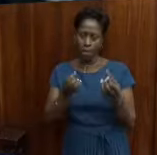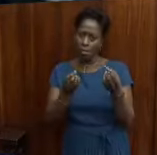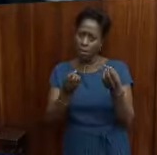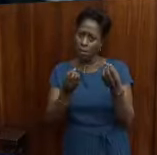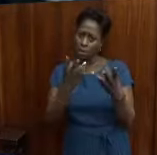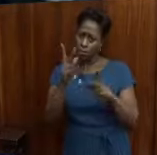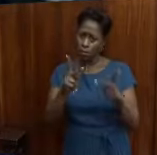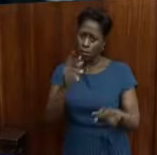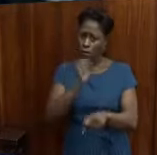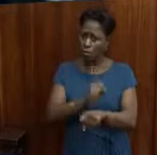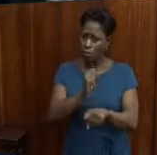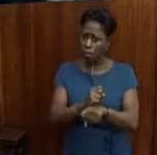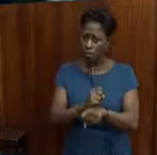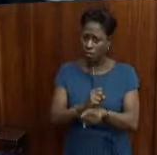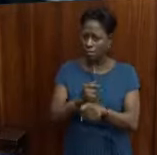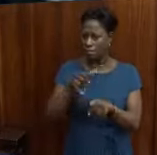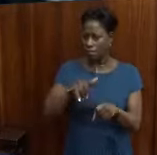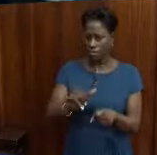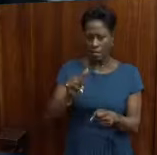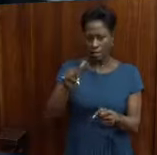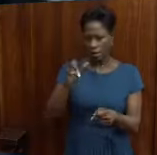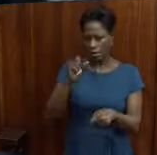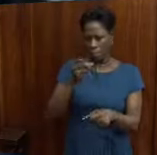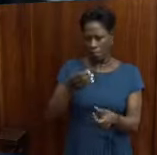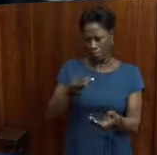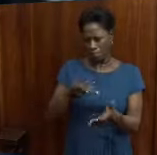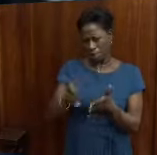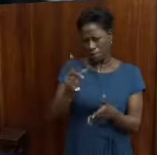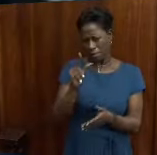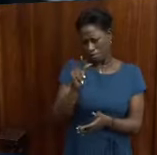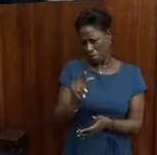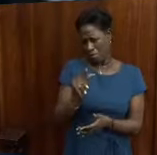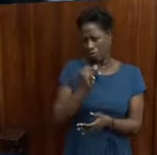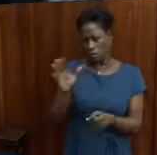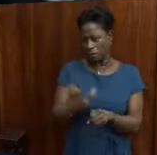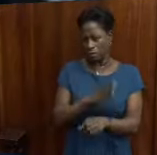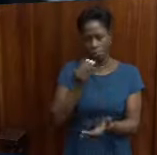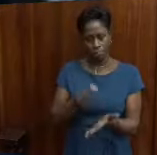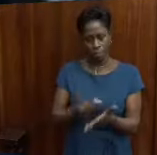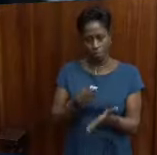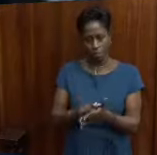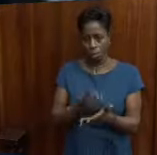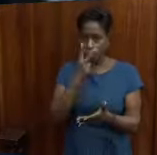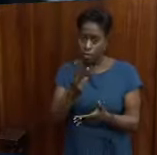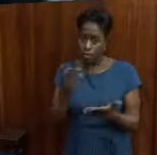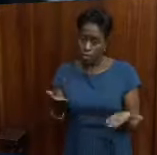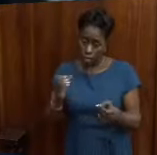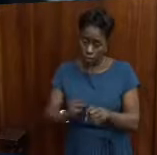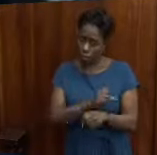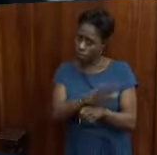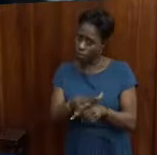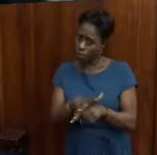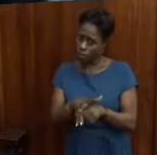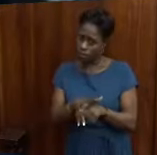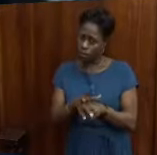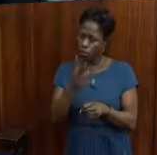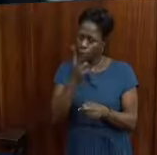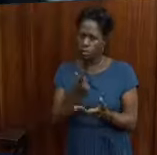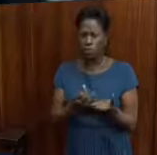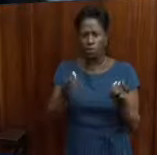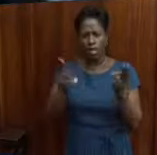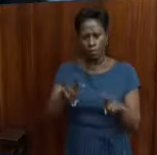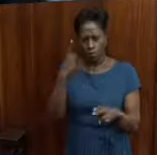full-time workers are earning too little to meet their basic needs. The pandemic truly exposed the plight and vulnerability of many